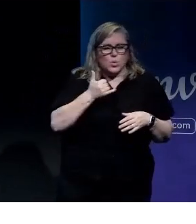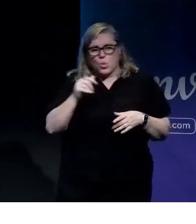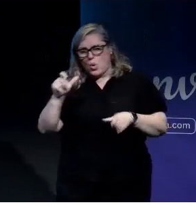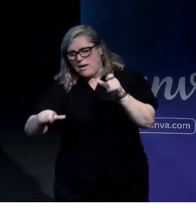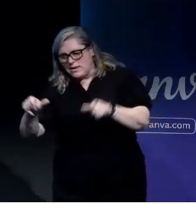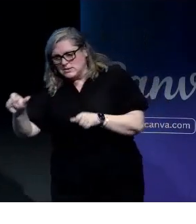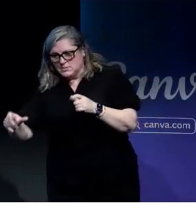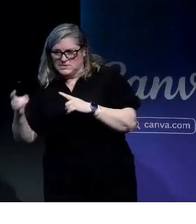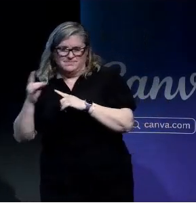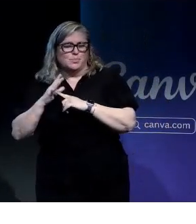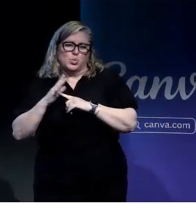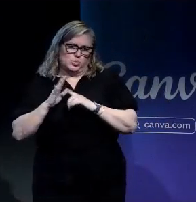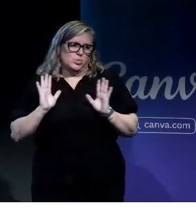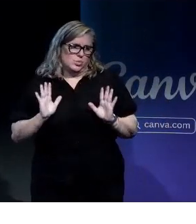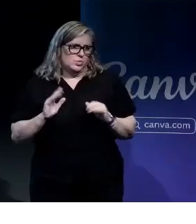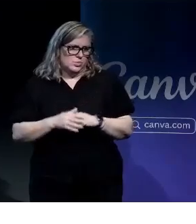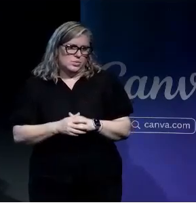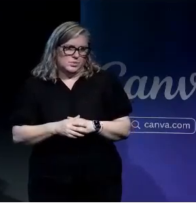very important.